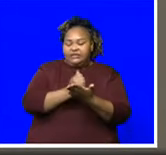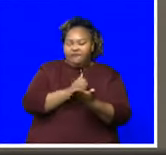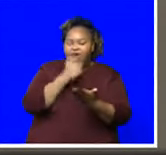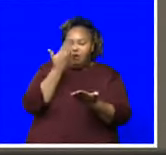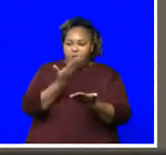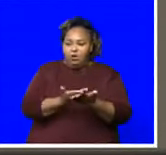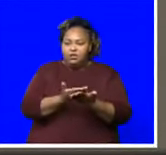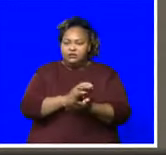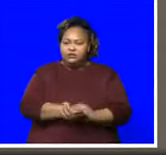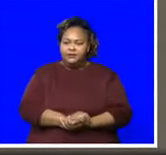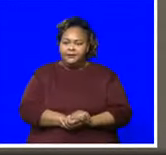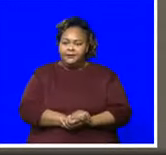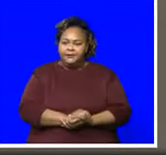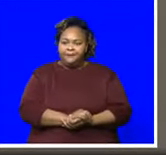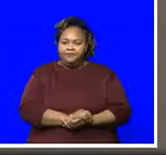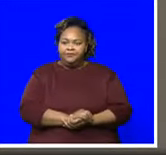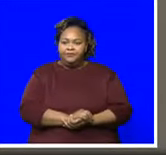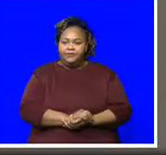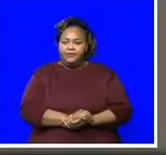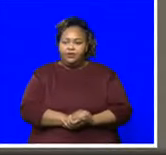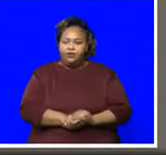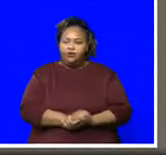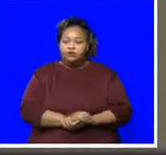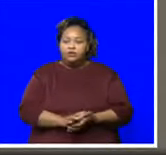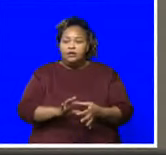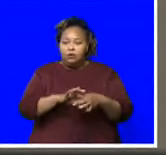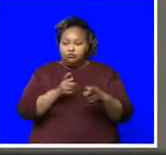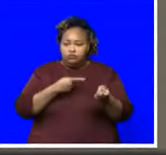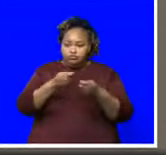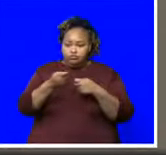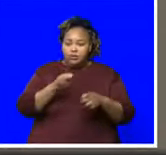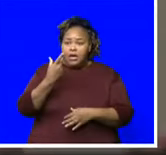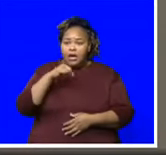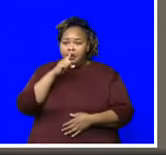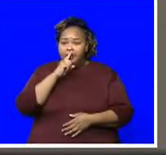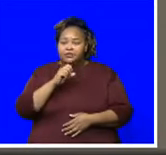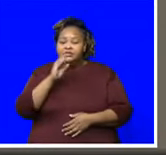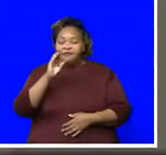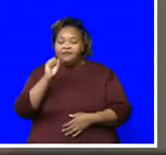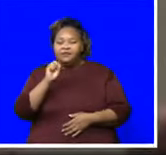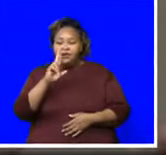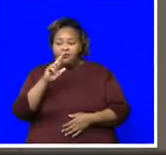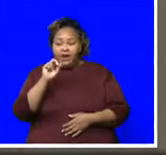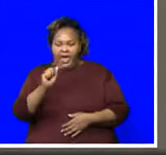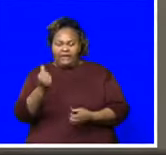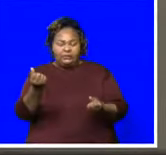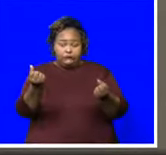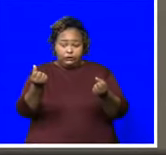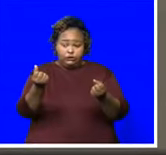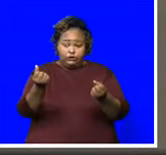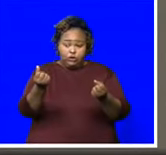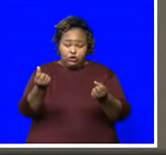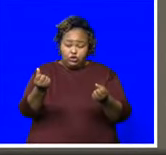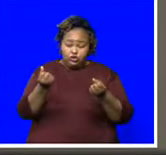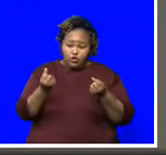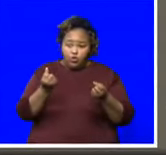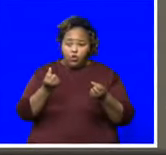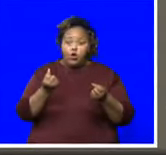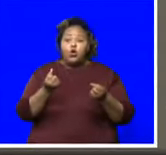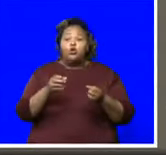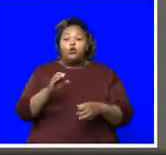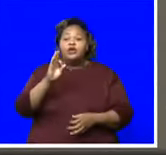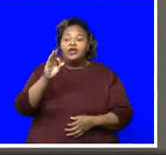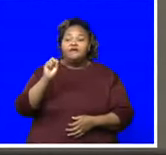kanzi umthetho waka FSRA ufike umuke lawo mandla. So ke sina FSRA la sina